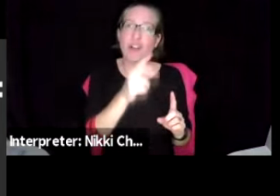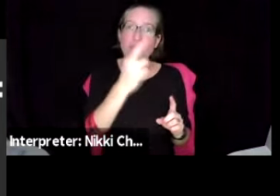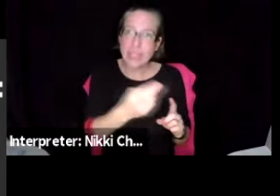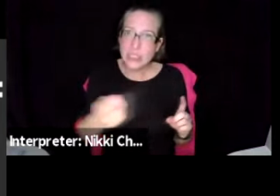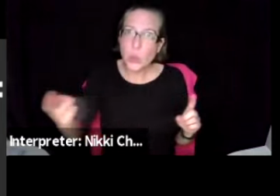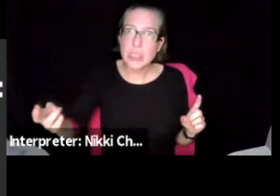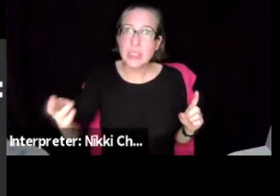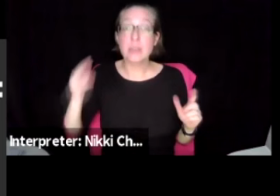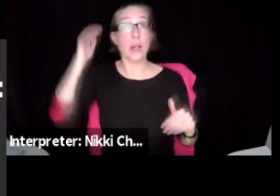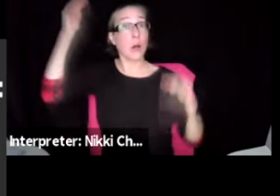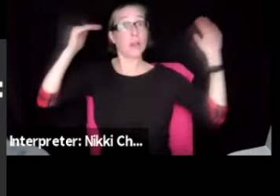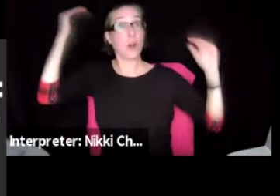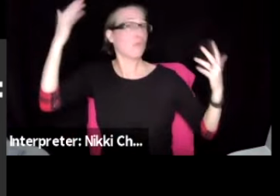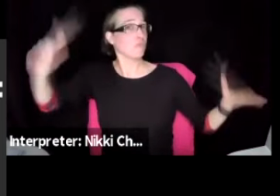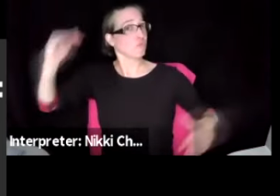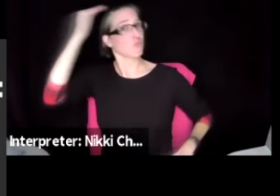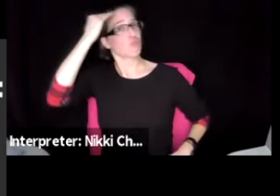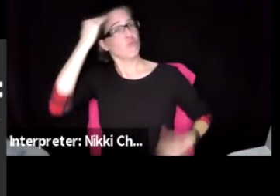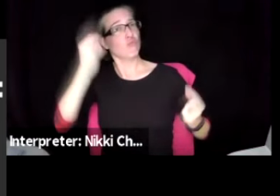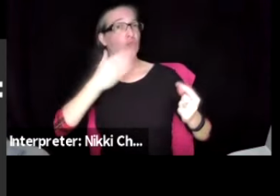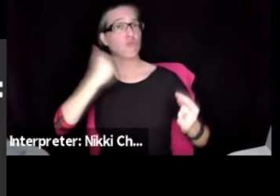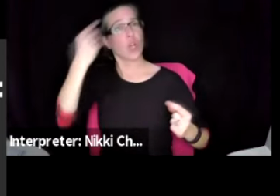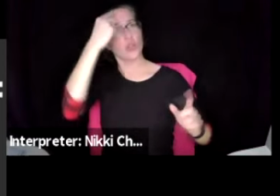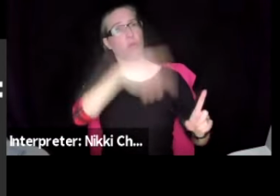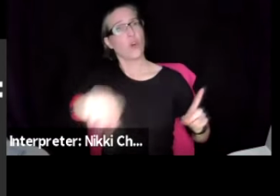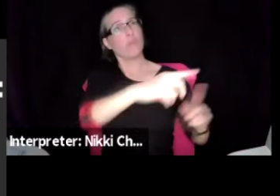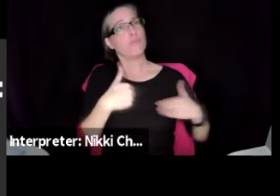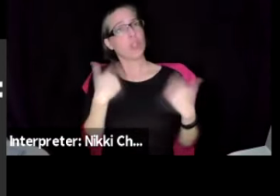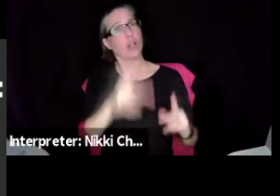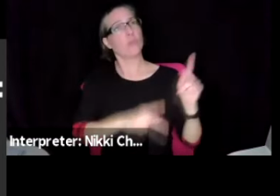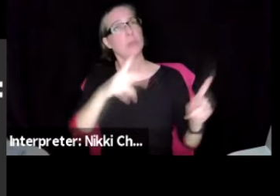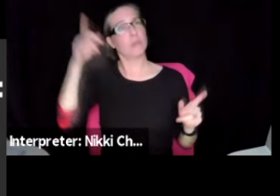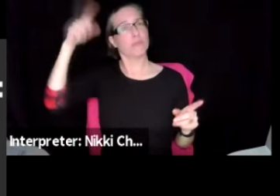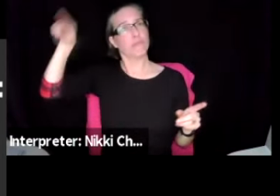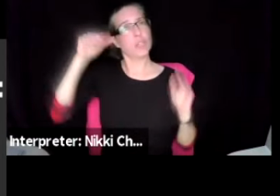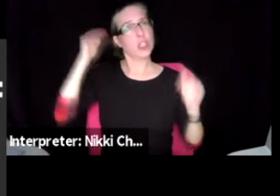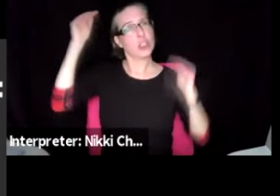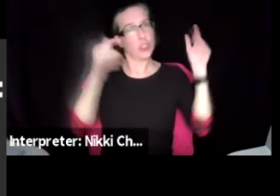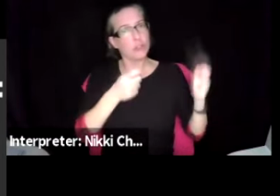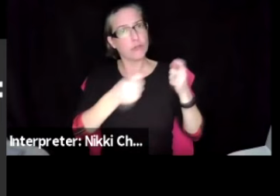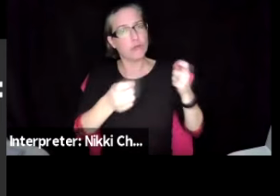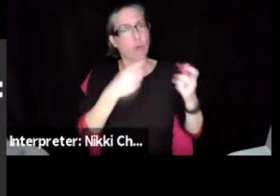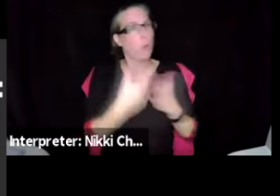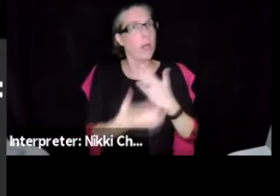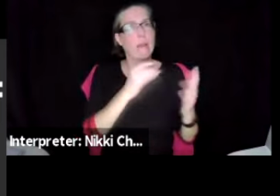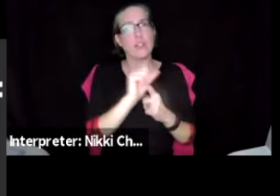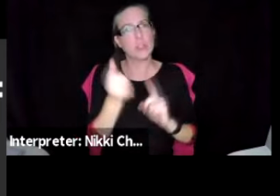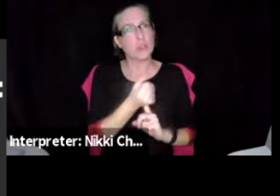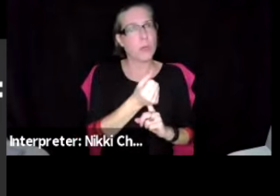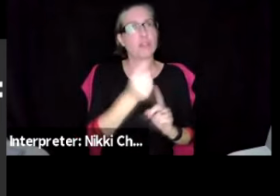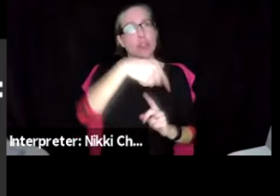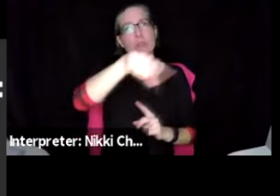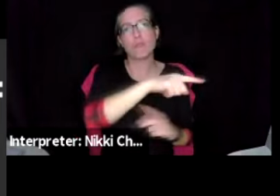they know what's best for young people and should control the situations in which they allow young people to be involved